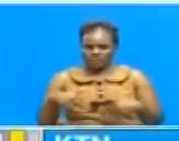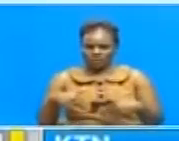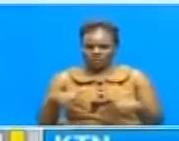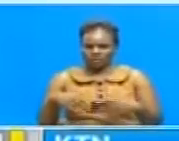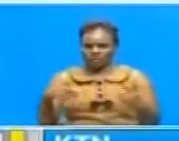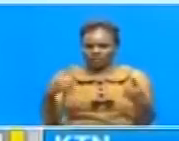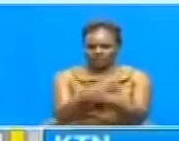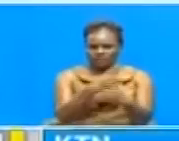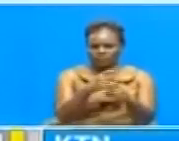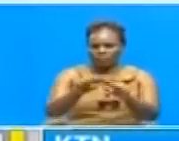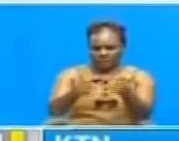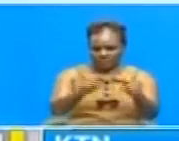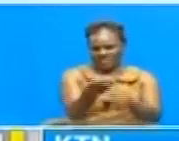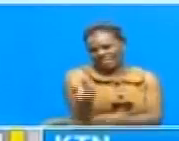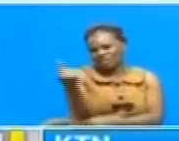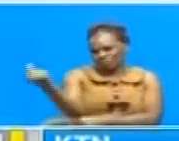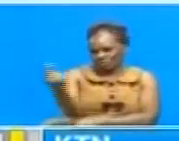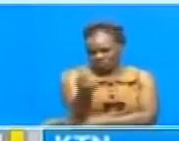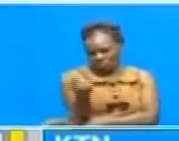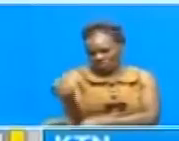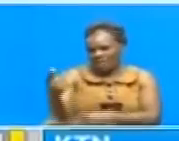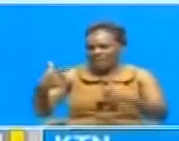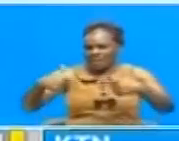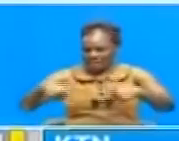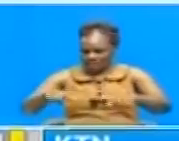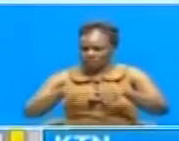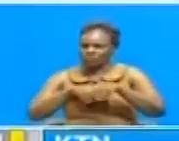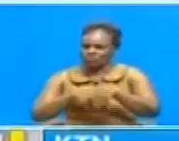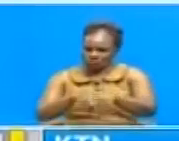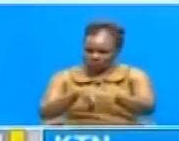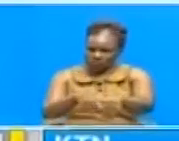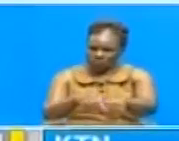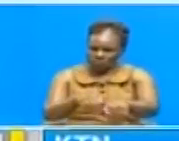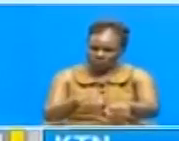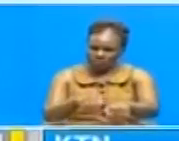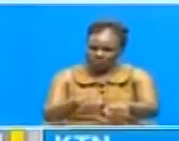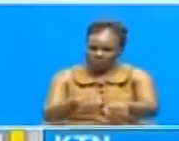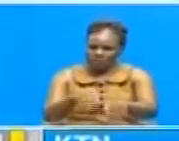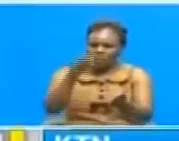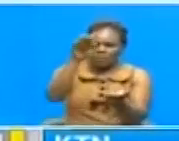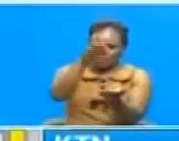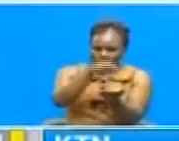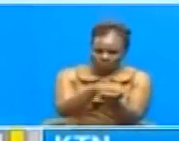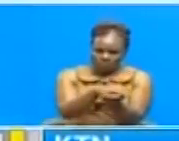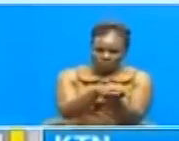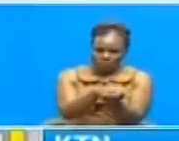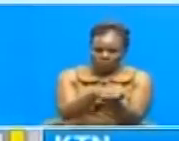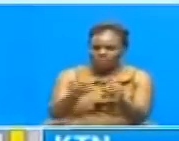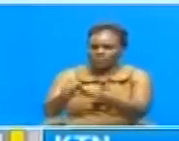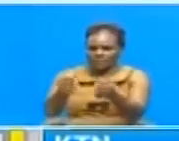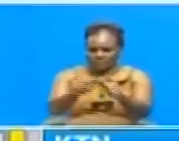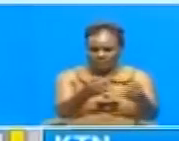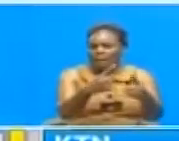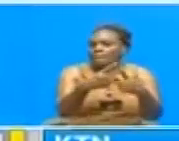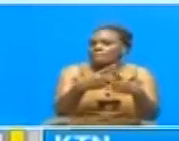collateral damages. So let us move and reduce the collateral damage,